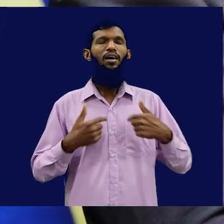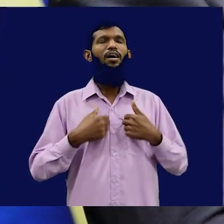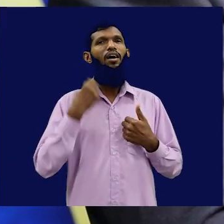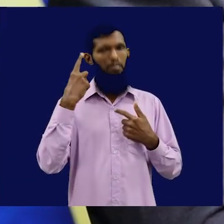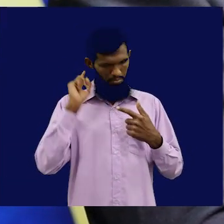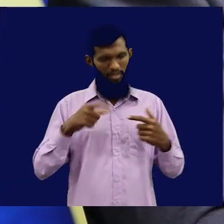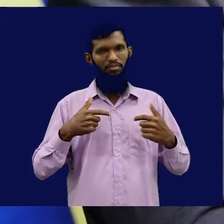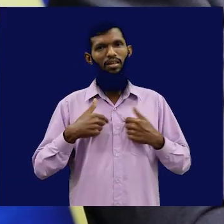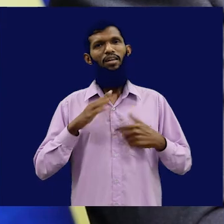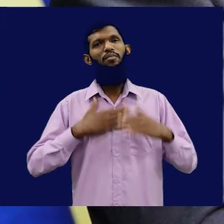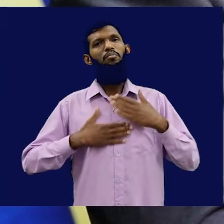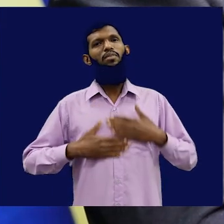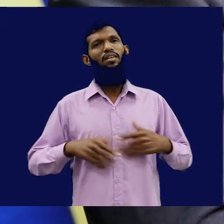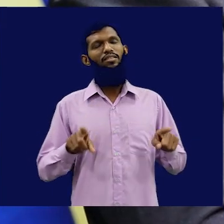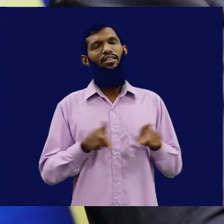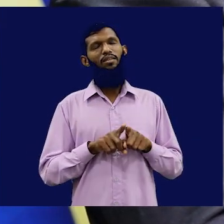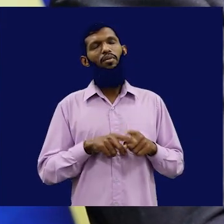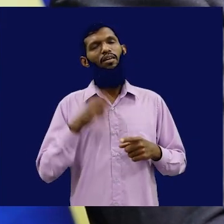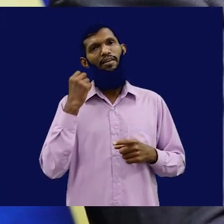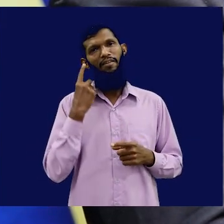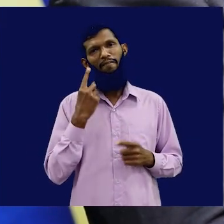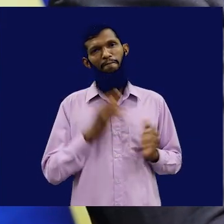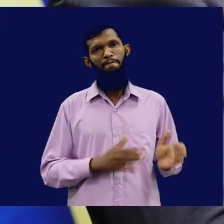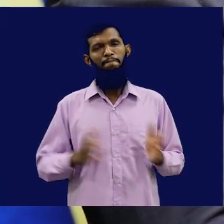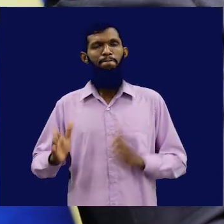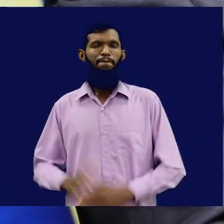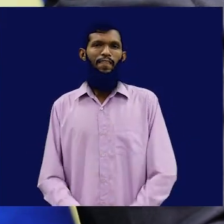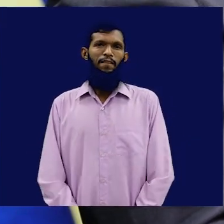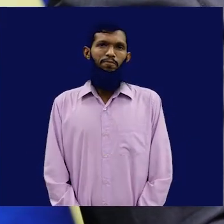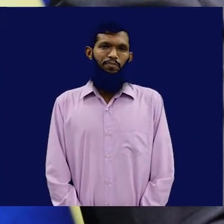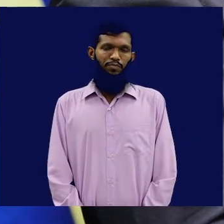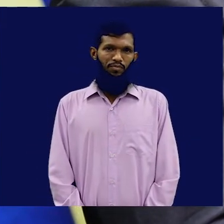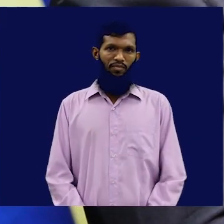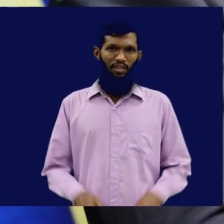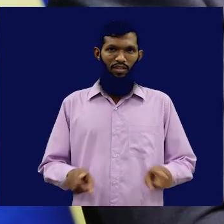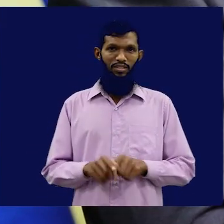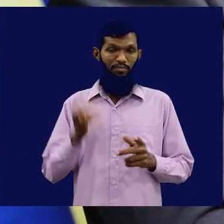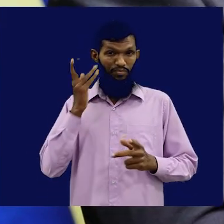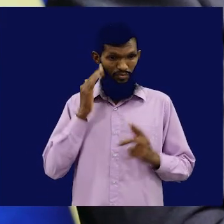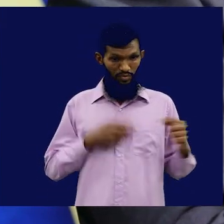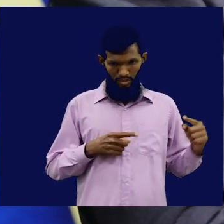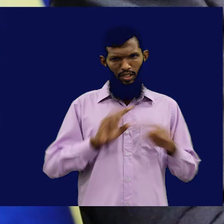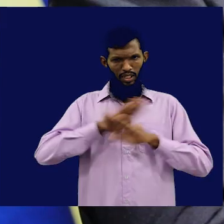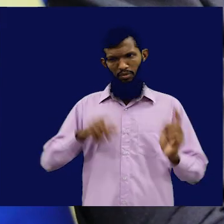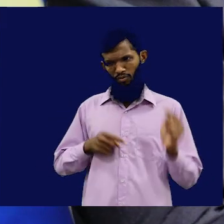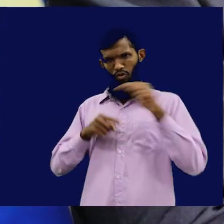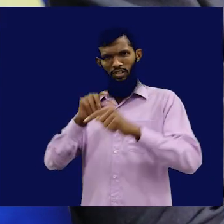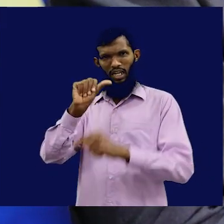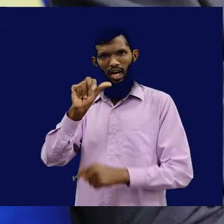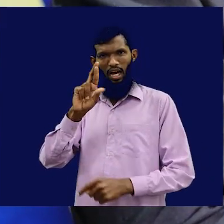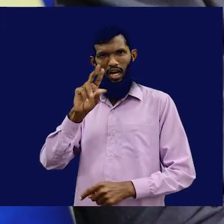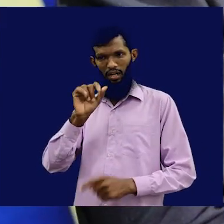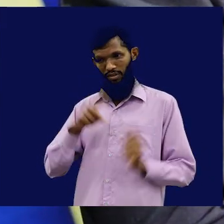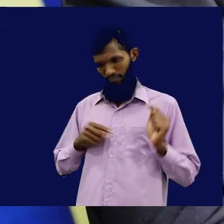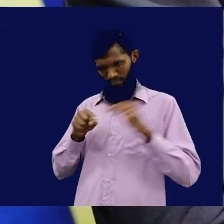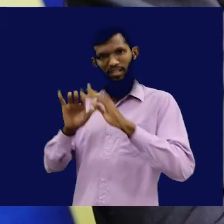woman, it makes it easier for him to bear his own problems. The standing of wukuf in